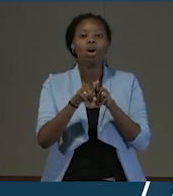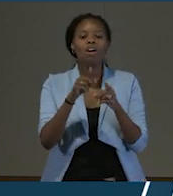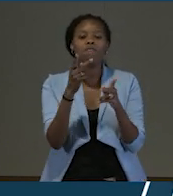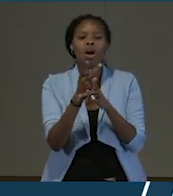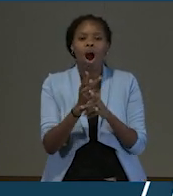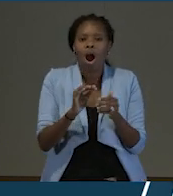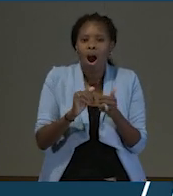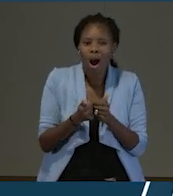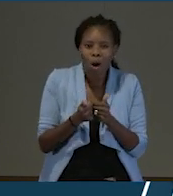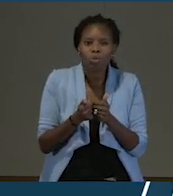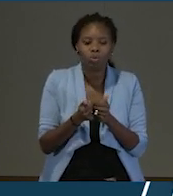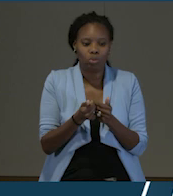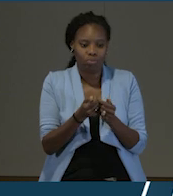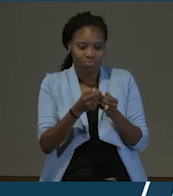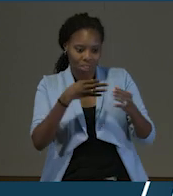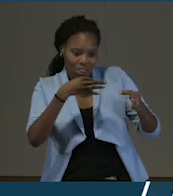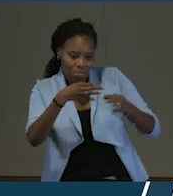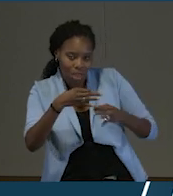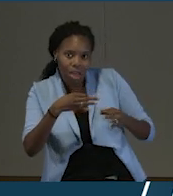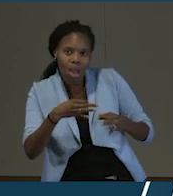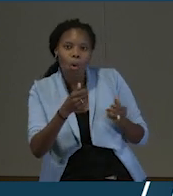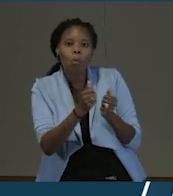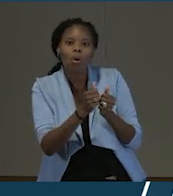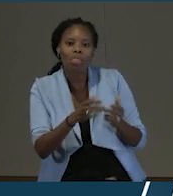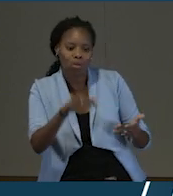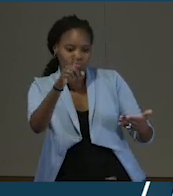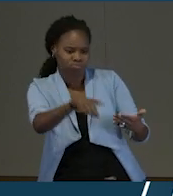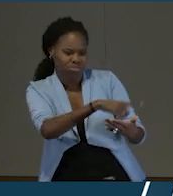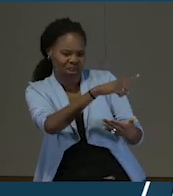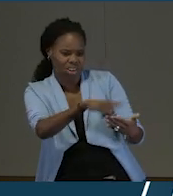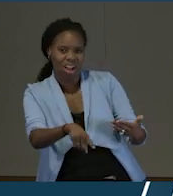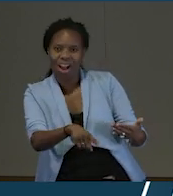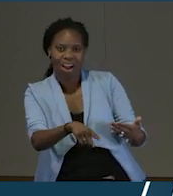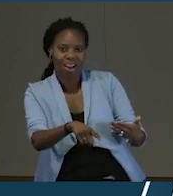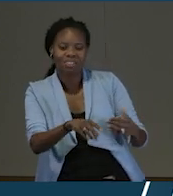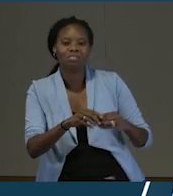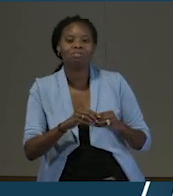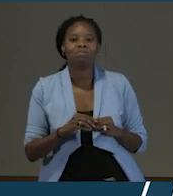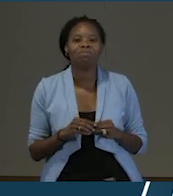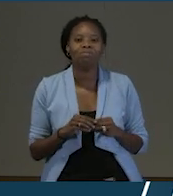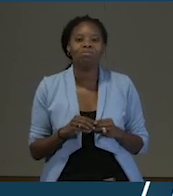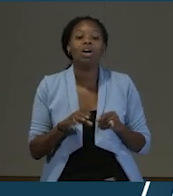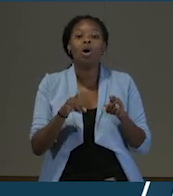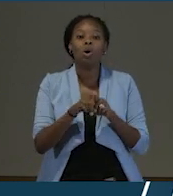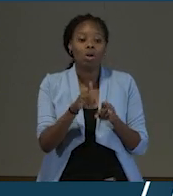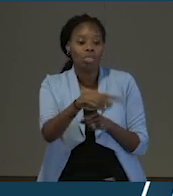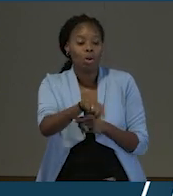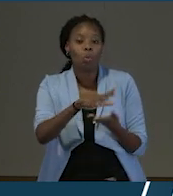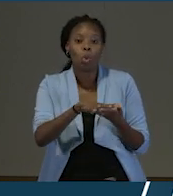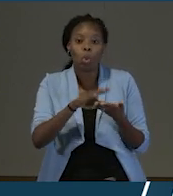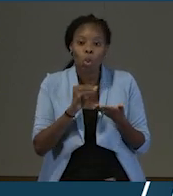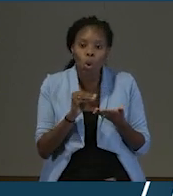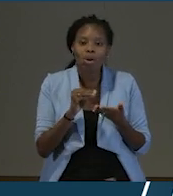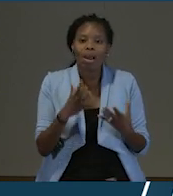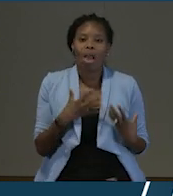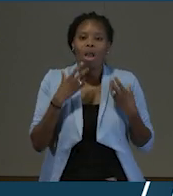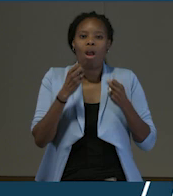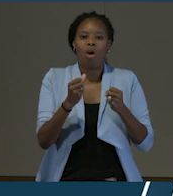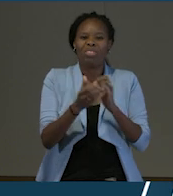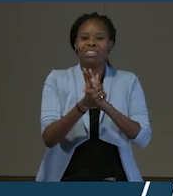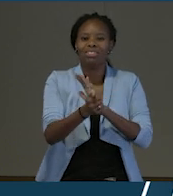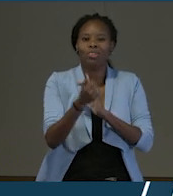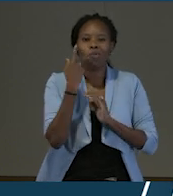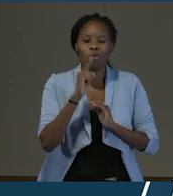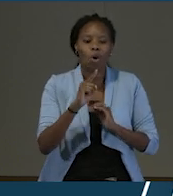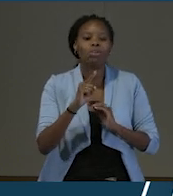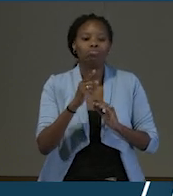criticized. Learn to manage their emotions in a healthy way. and develop those self-regulation skills. And again,